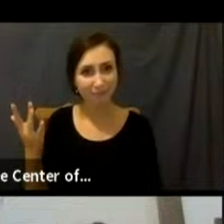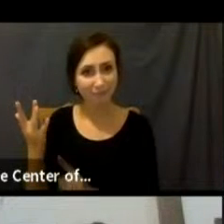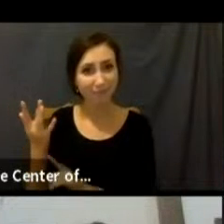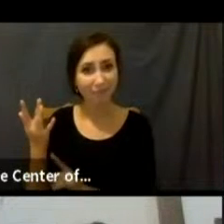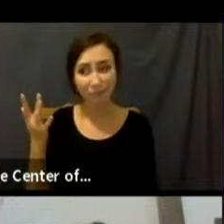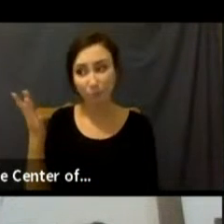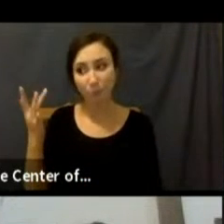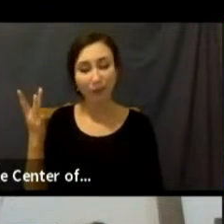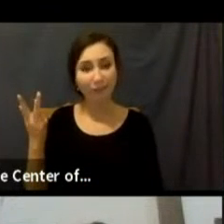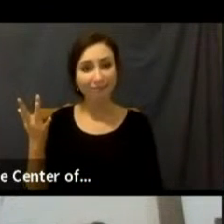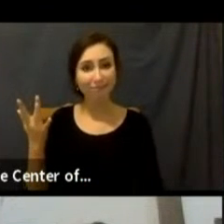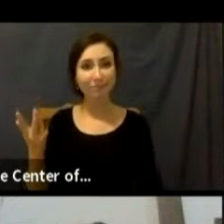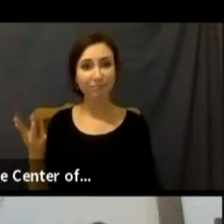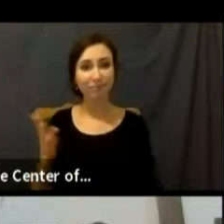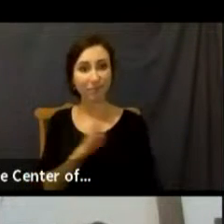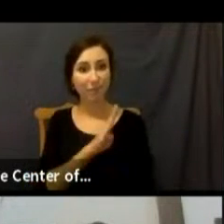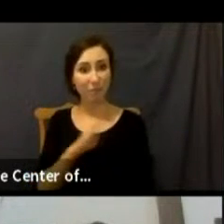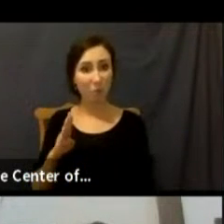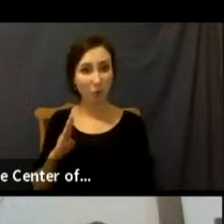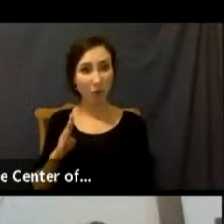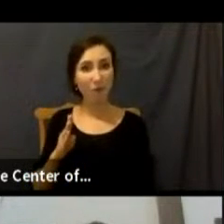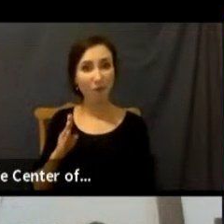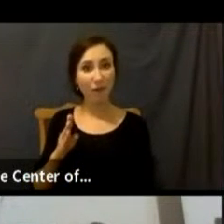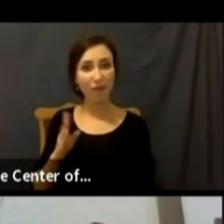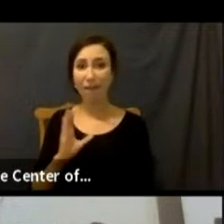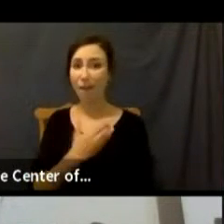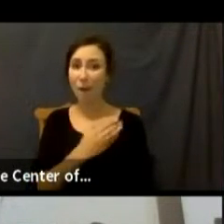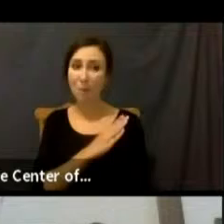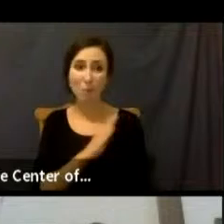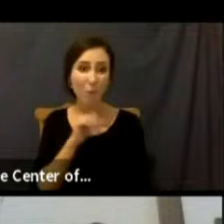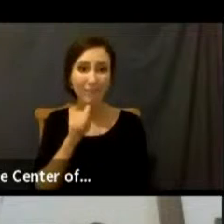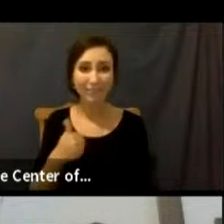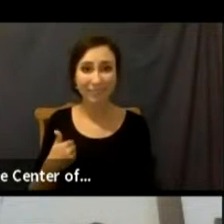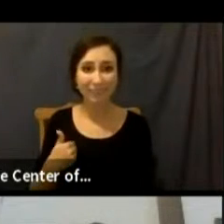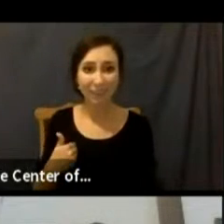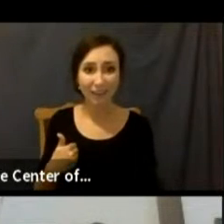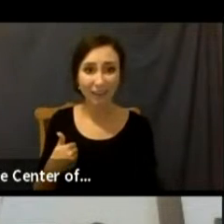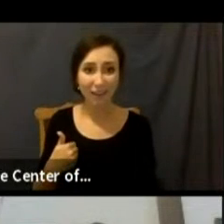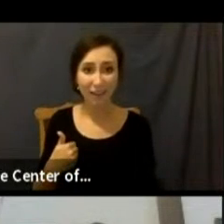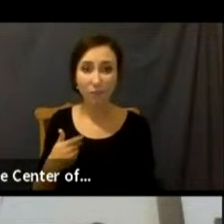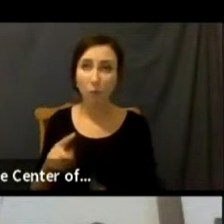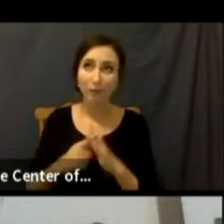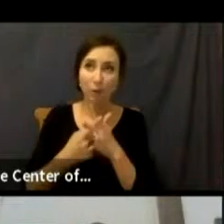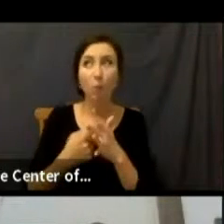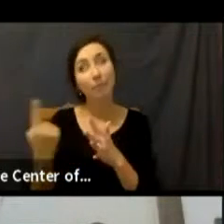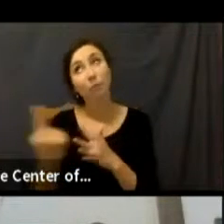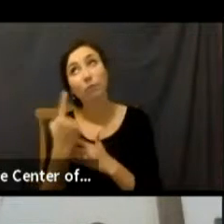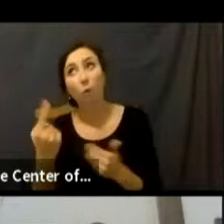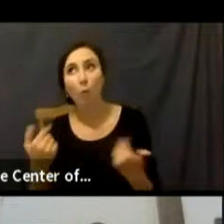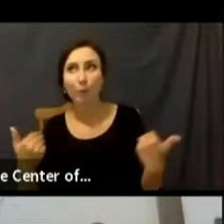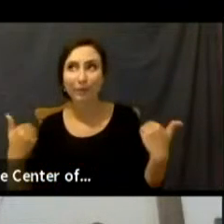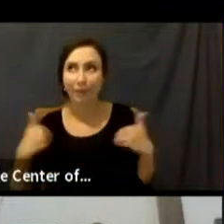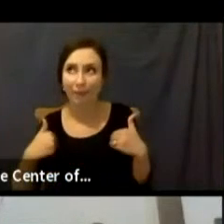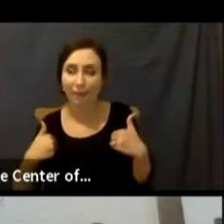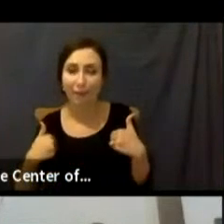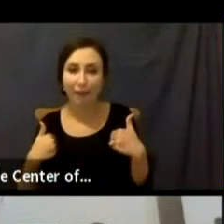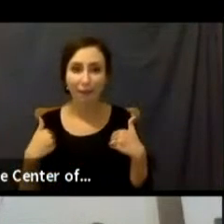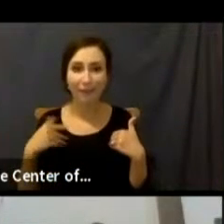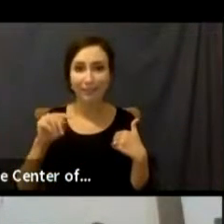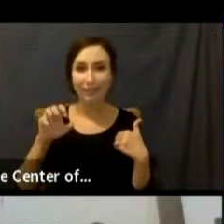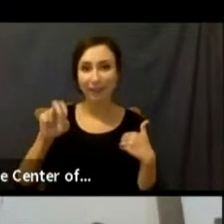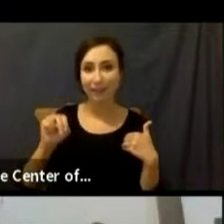Because we, in the board our board did not initially have. Well, we've always had Tennessee